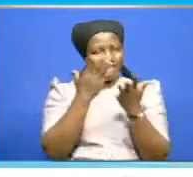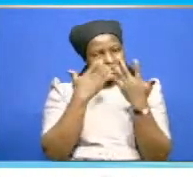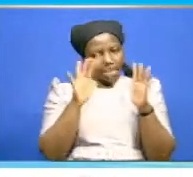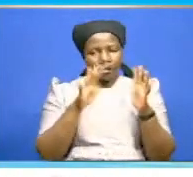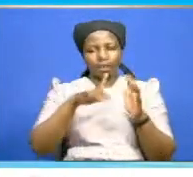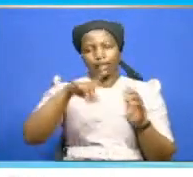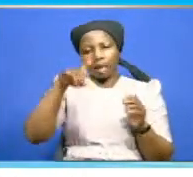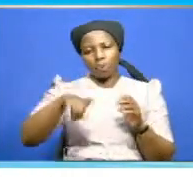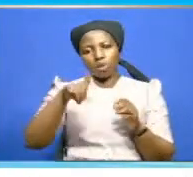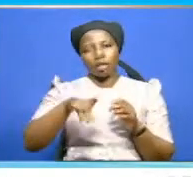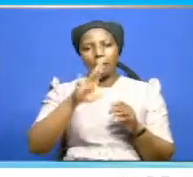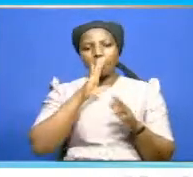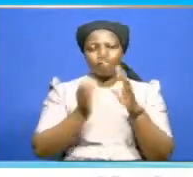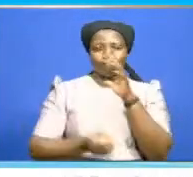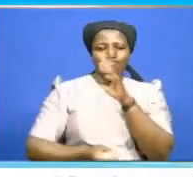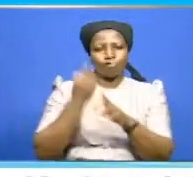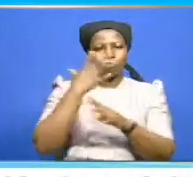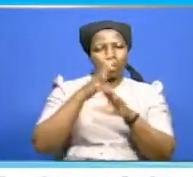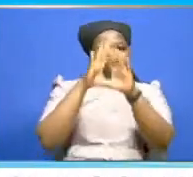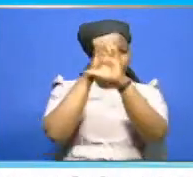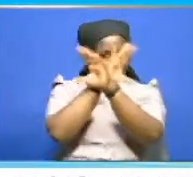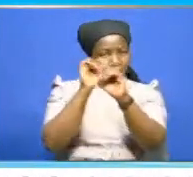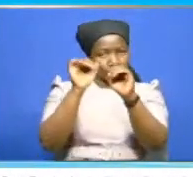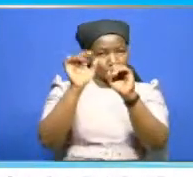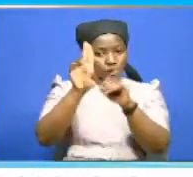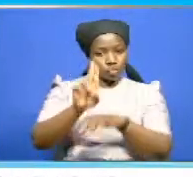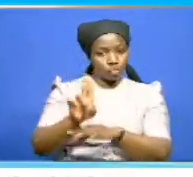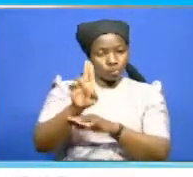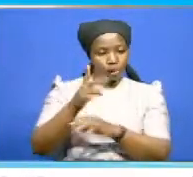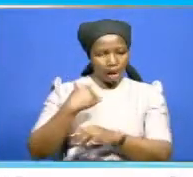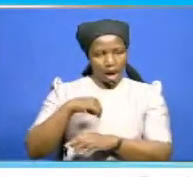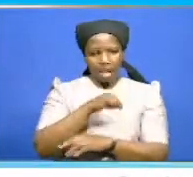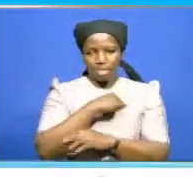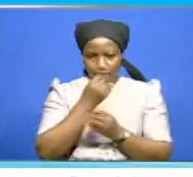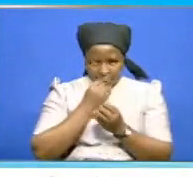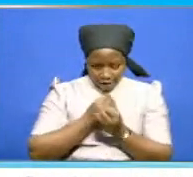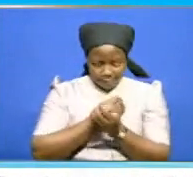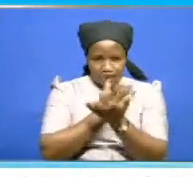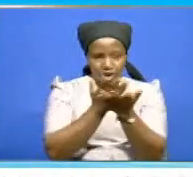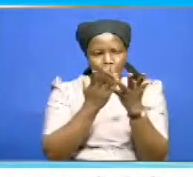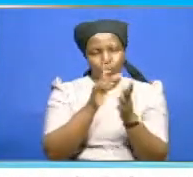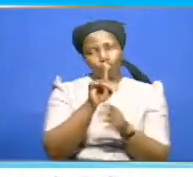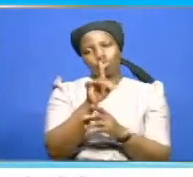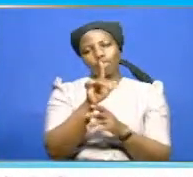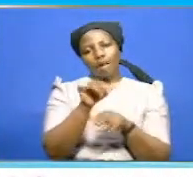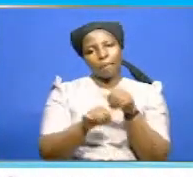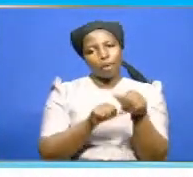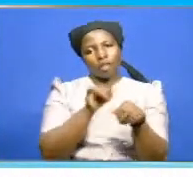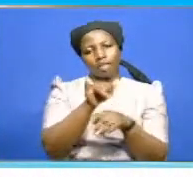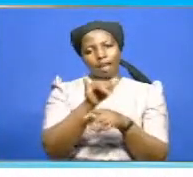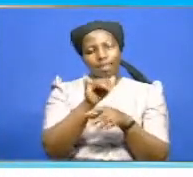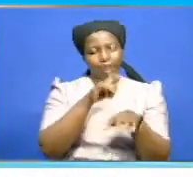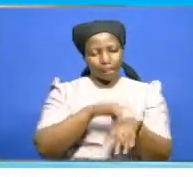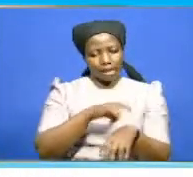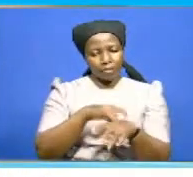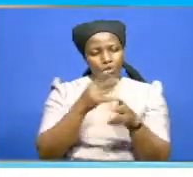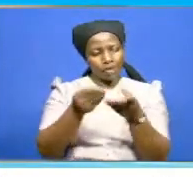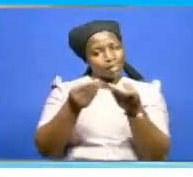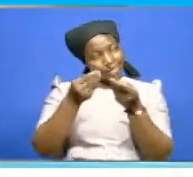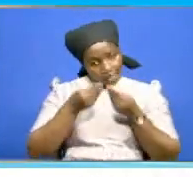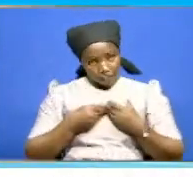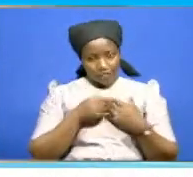be commissioned by President Uhuru Kenyatta. We'll be giving you an update once we get some